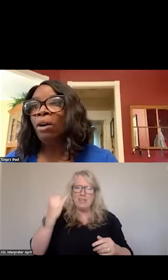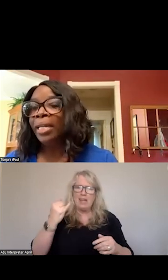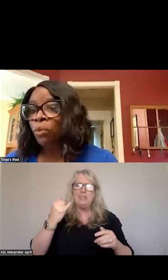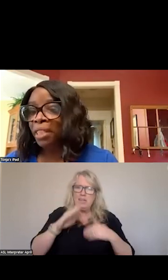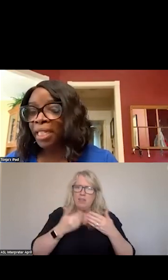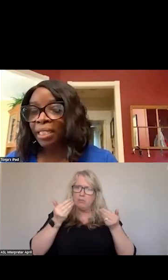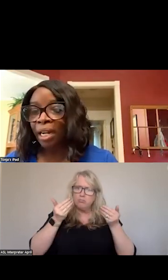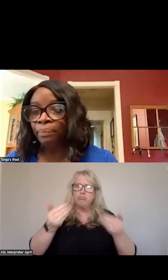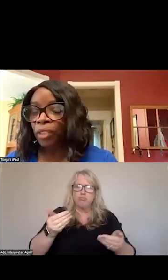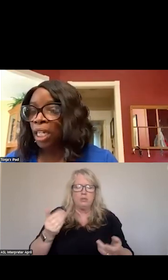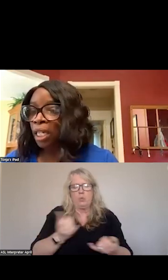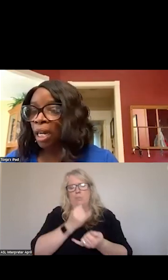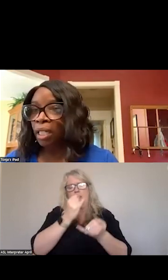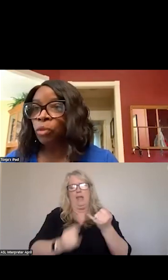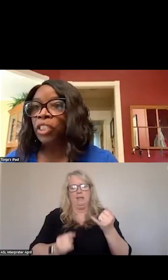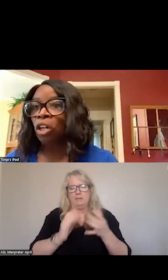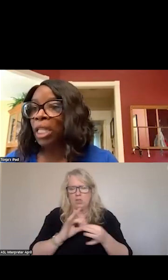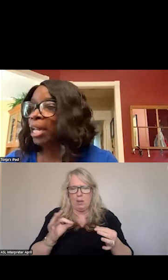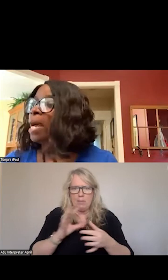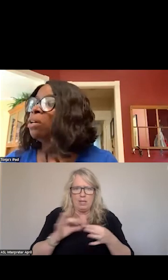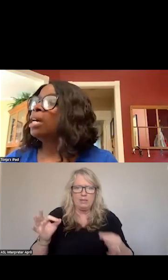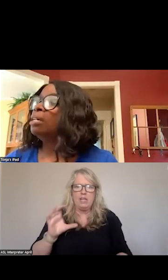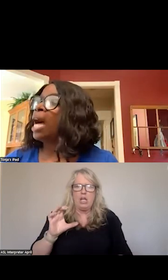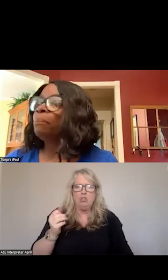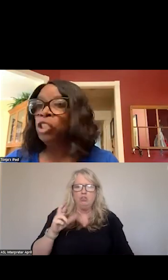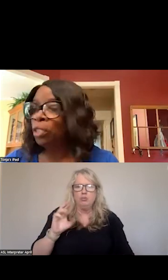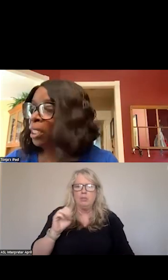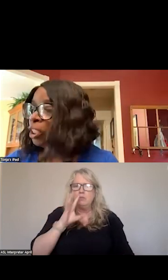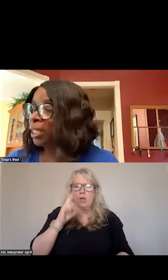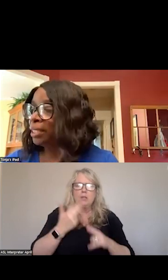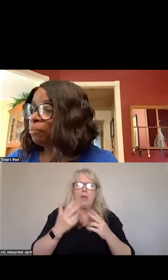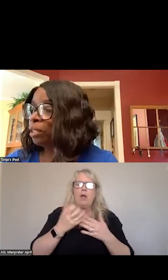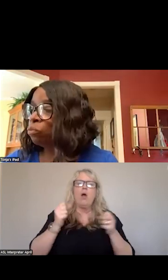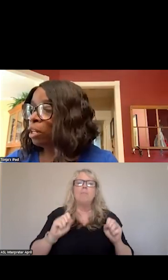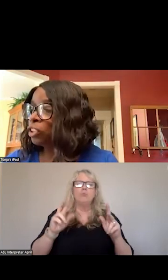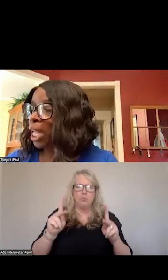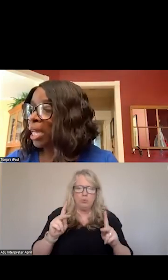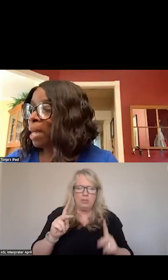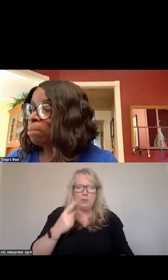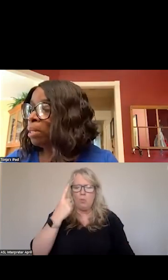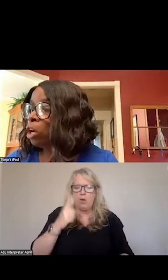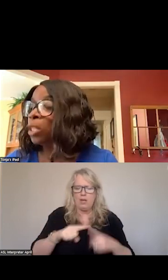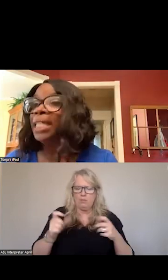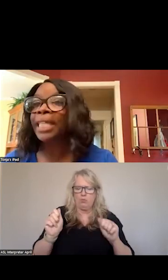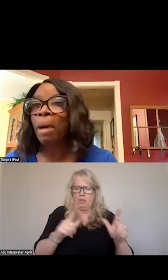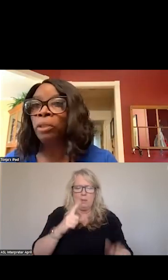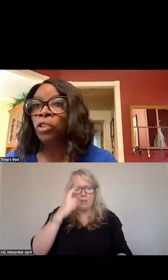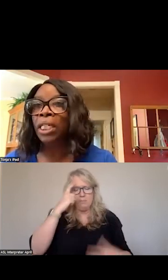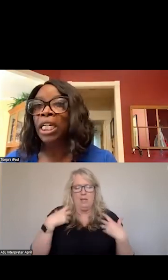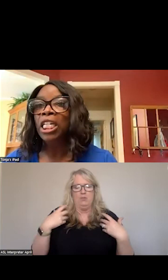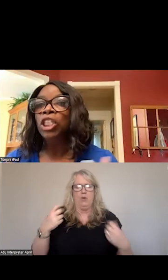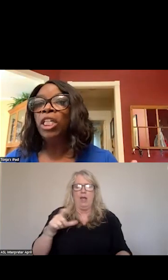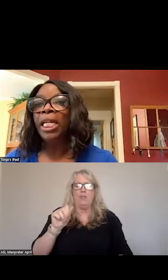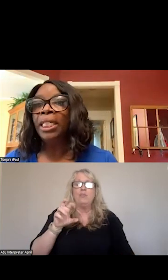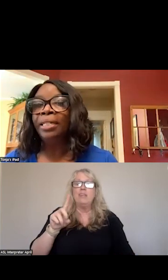I'll end with this. Charysse talked a lot about opportunity. She said something in one of her slides about mental health landscape